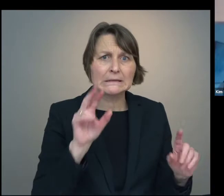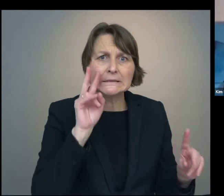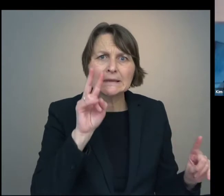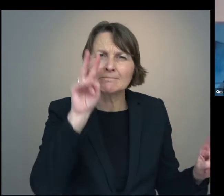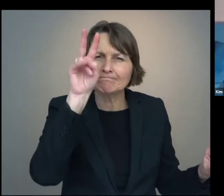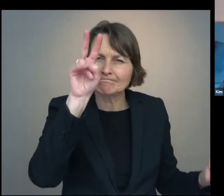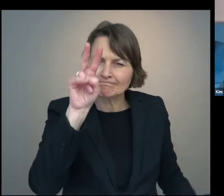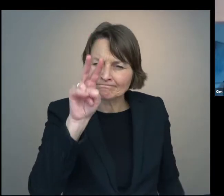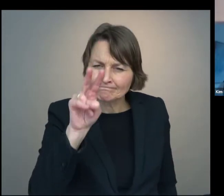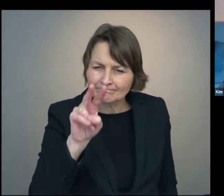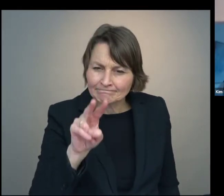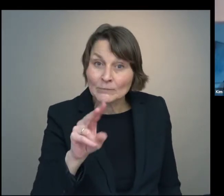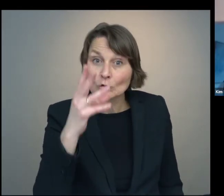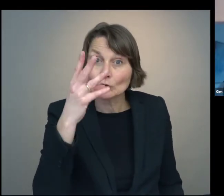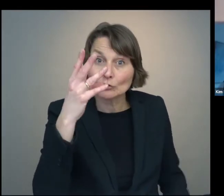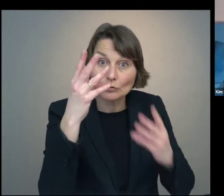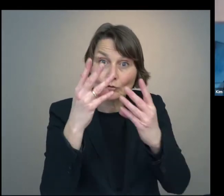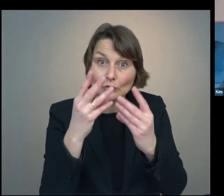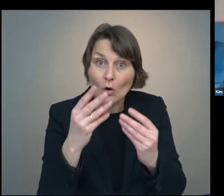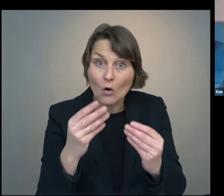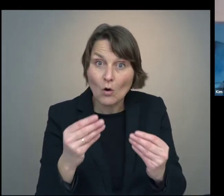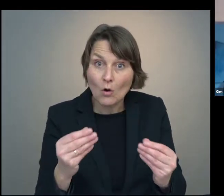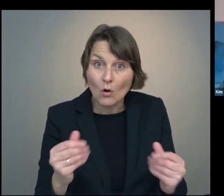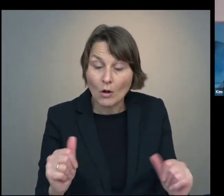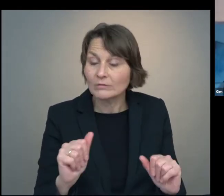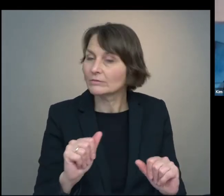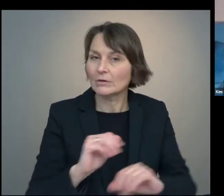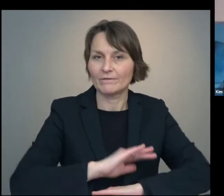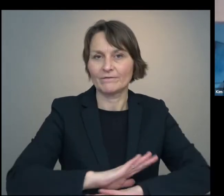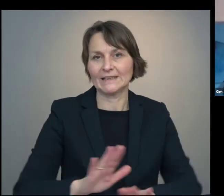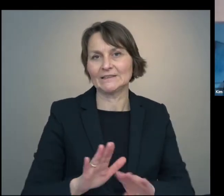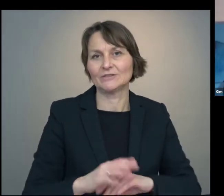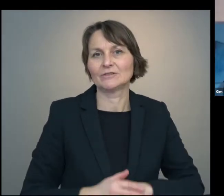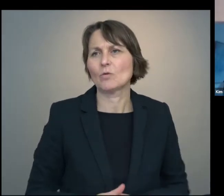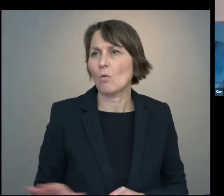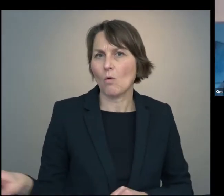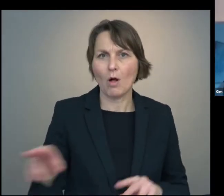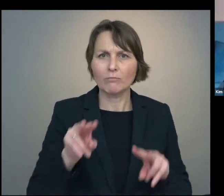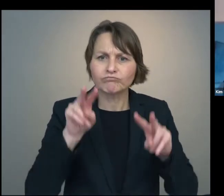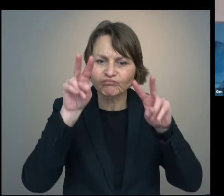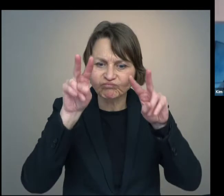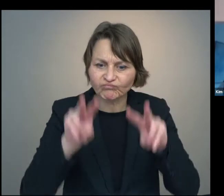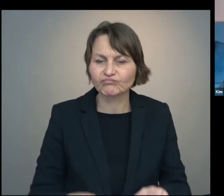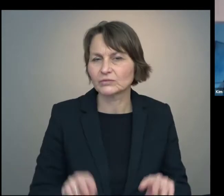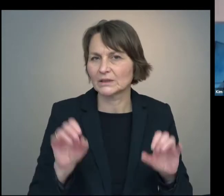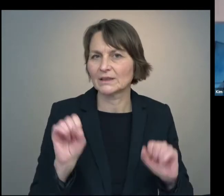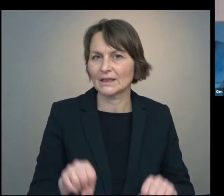available for everybody to follow along. And then I think